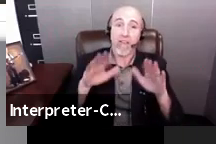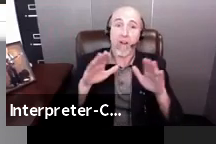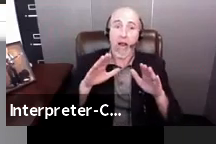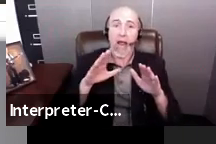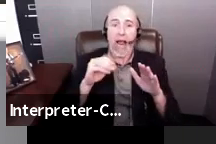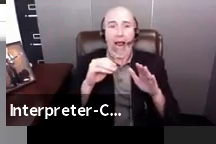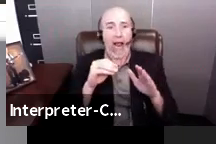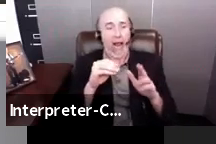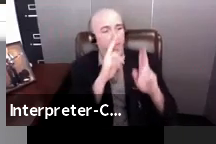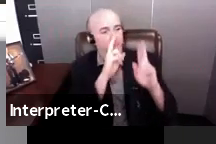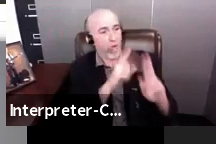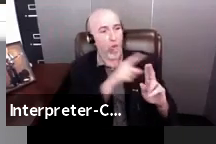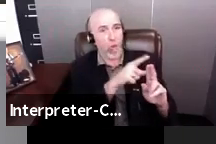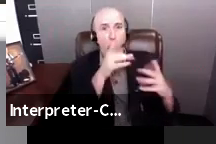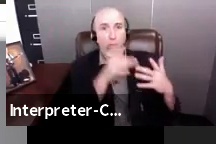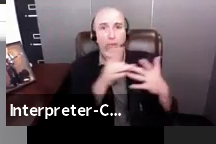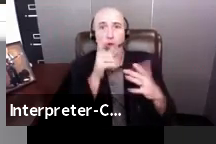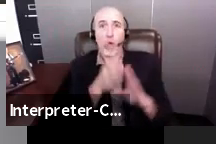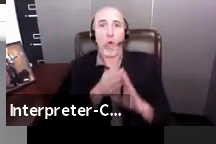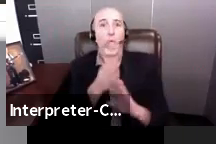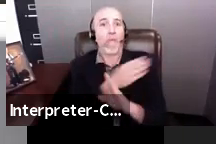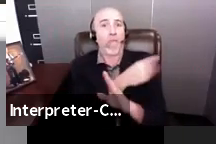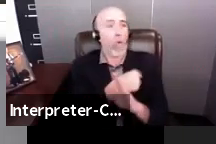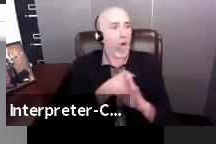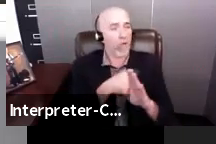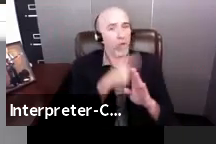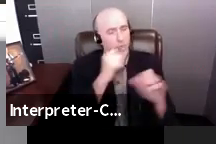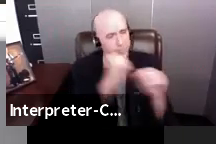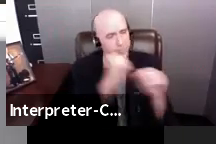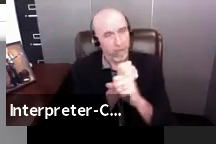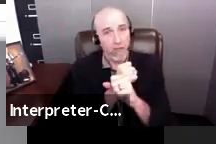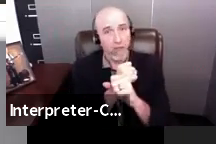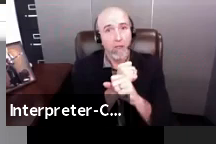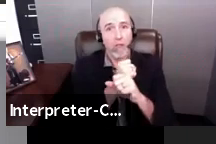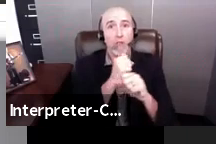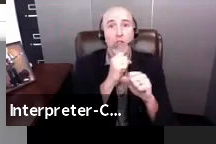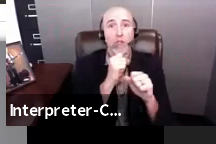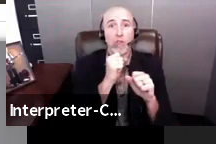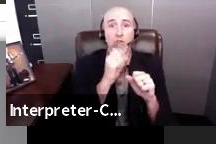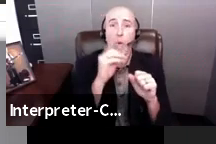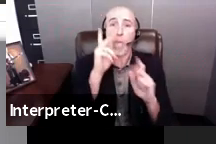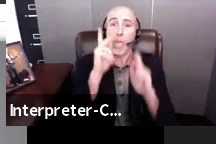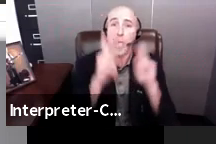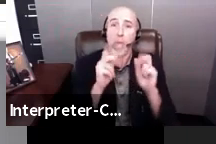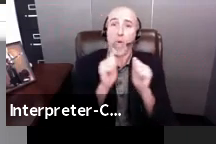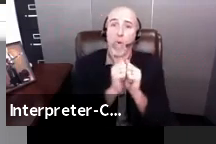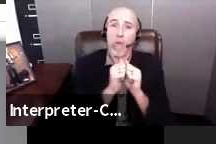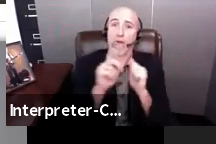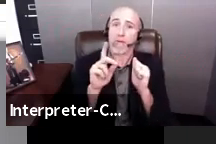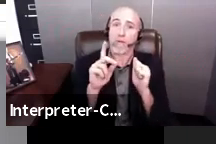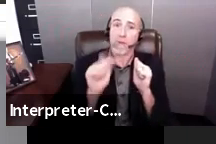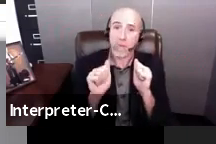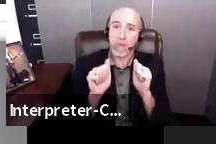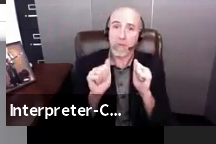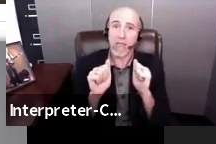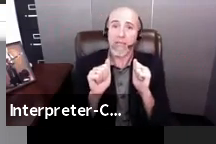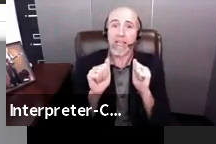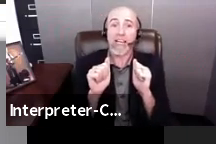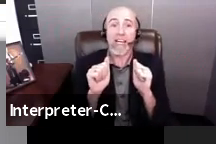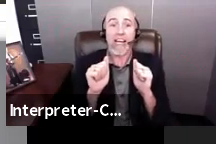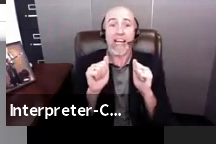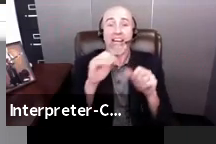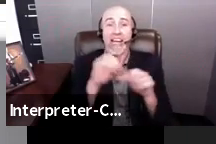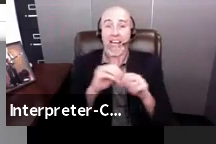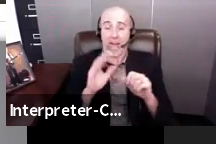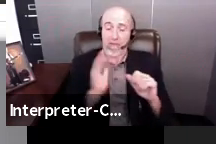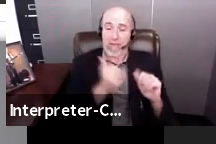those leaders before us made so that people with disabilities in the modern era